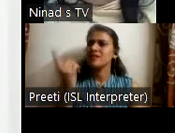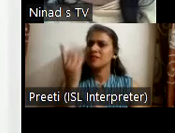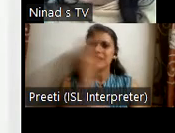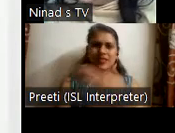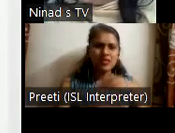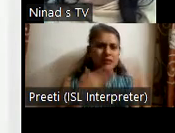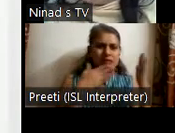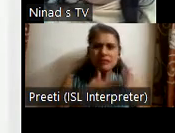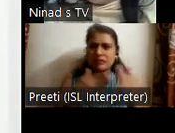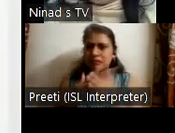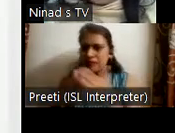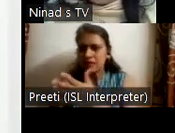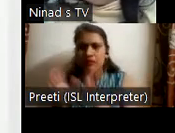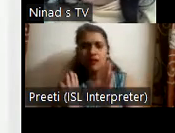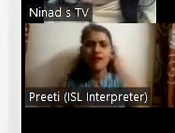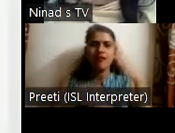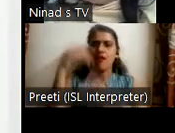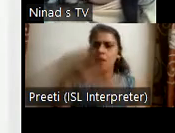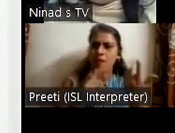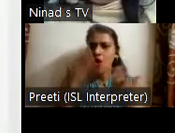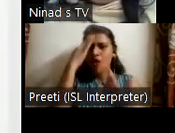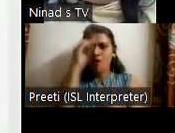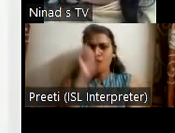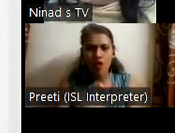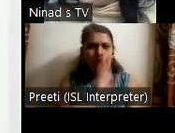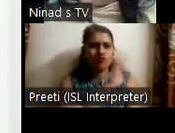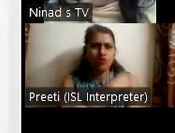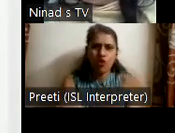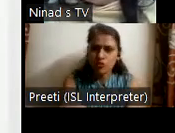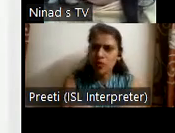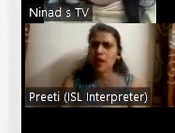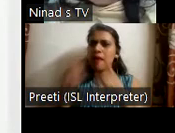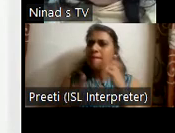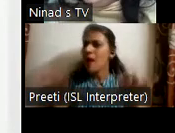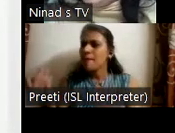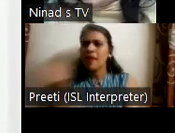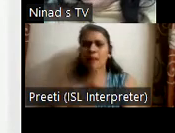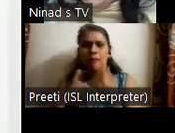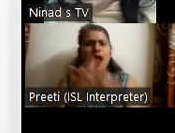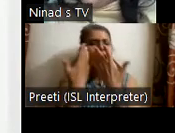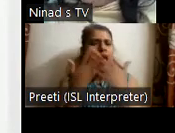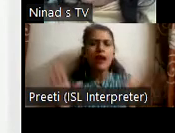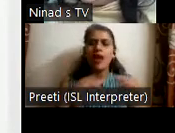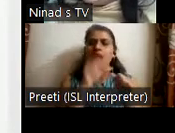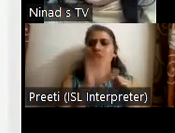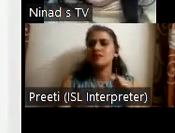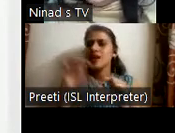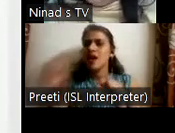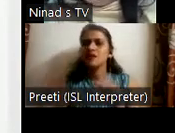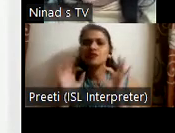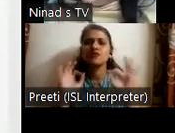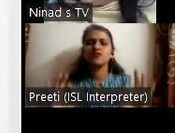the infrastructure disabled friendly, the police station, the hospitals, the public buildings, the highways,